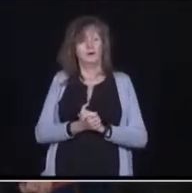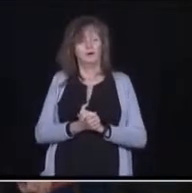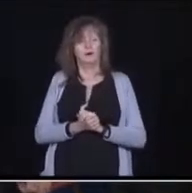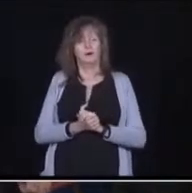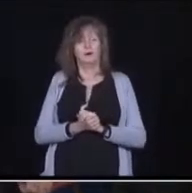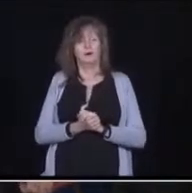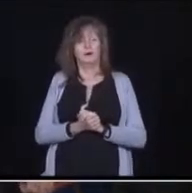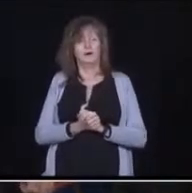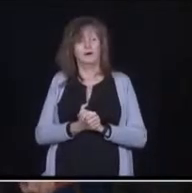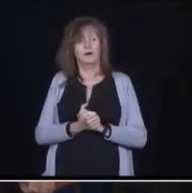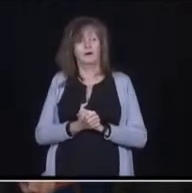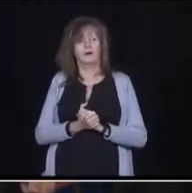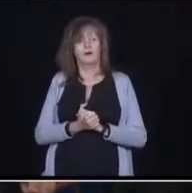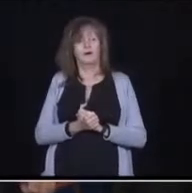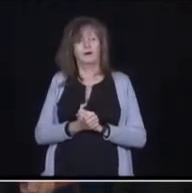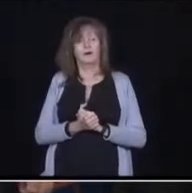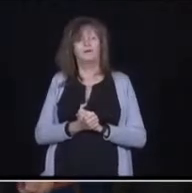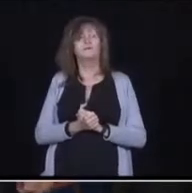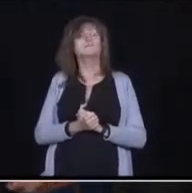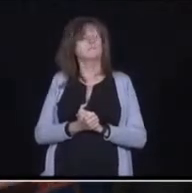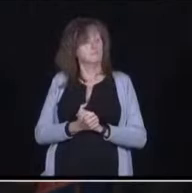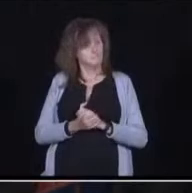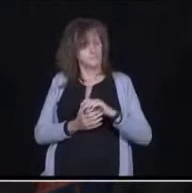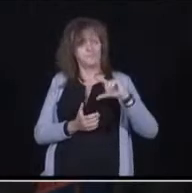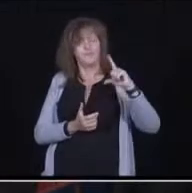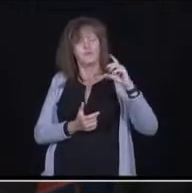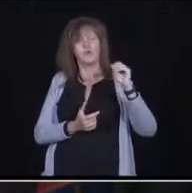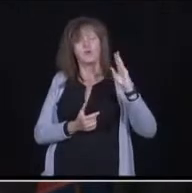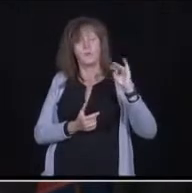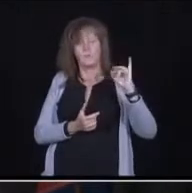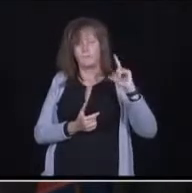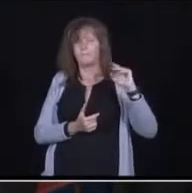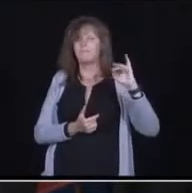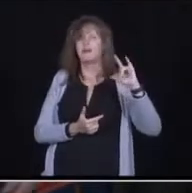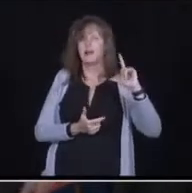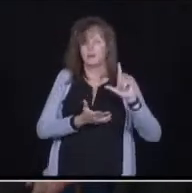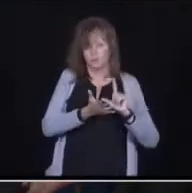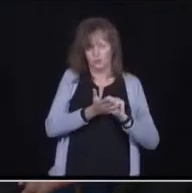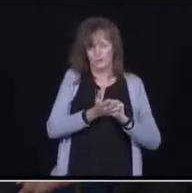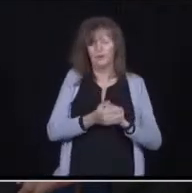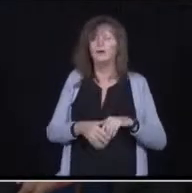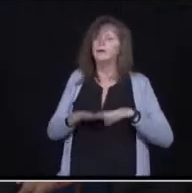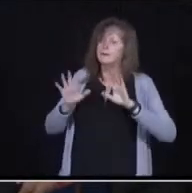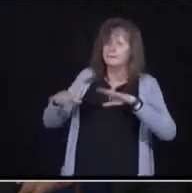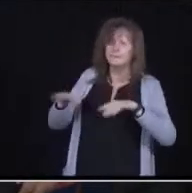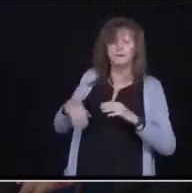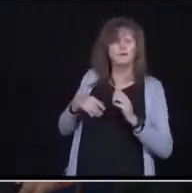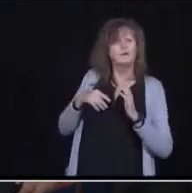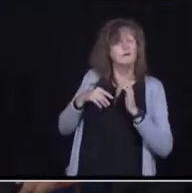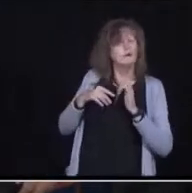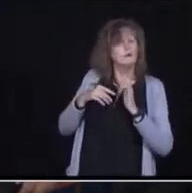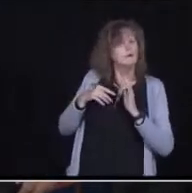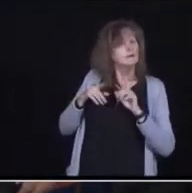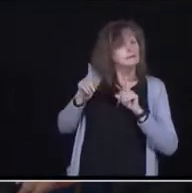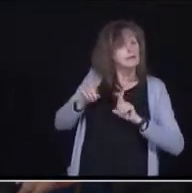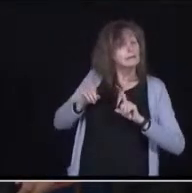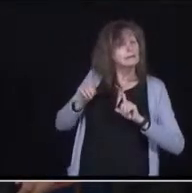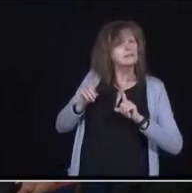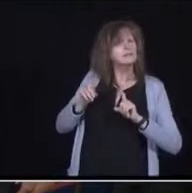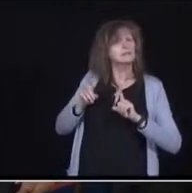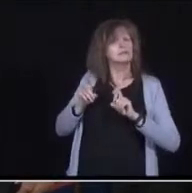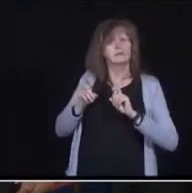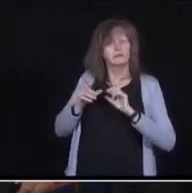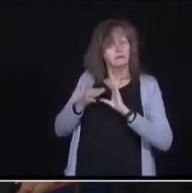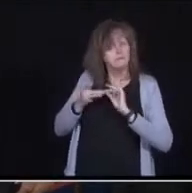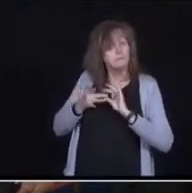back on the testing lines. I mean, you're talking about how much you're ready for this and you're getting the private sector involved. But I mean, all you have